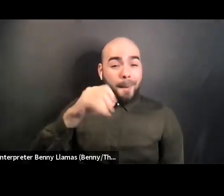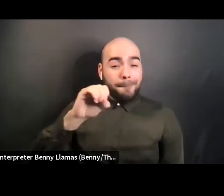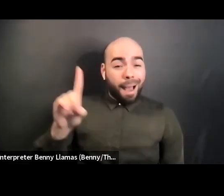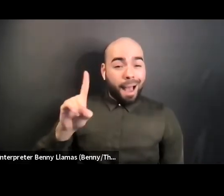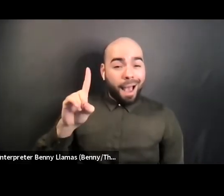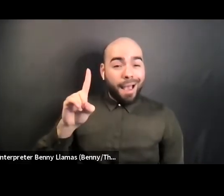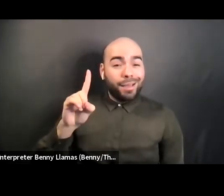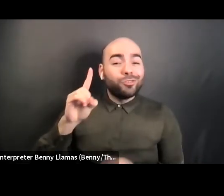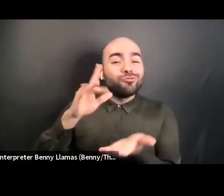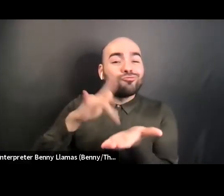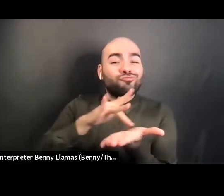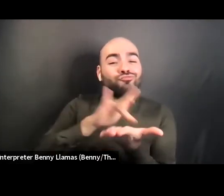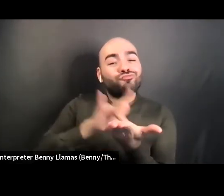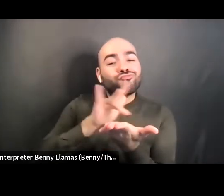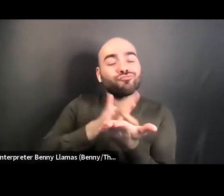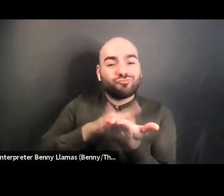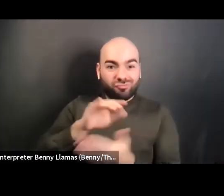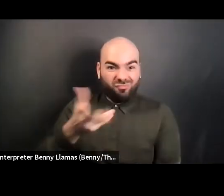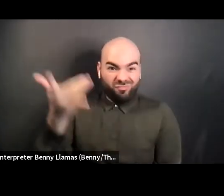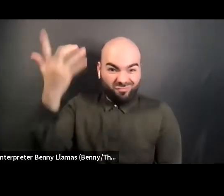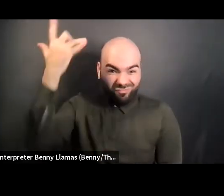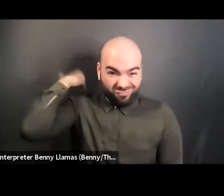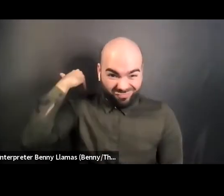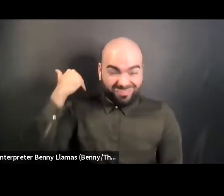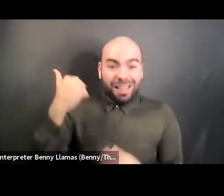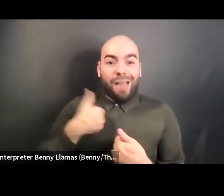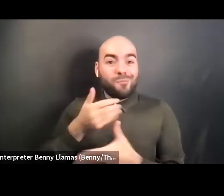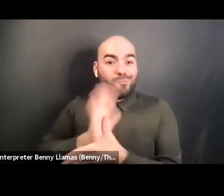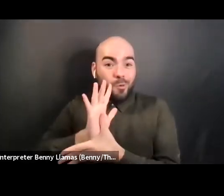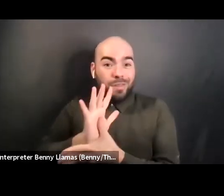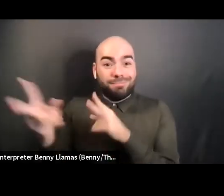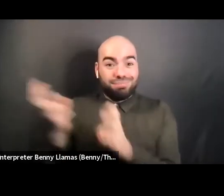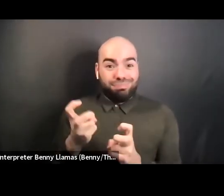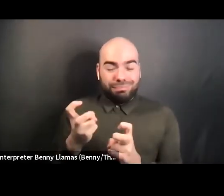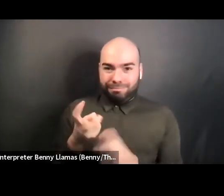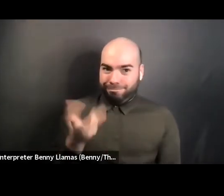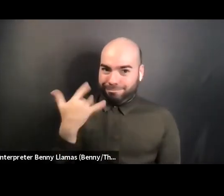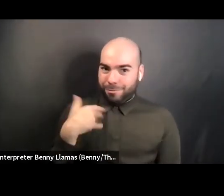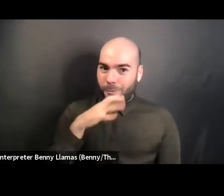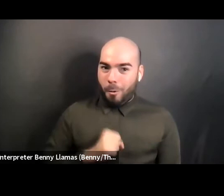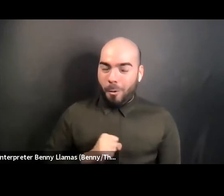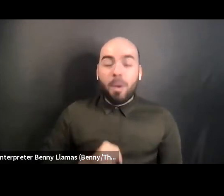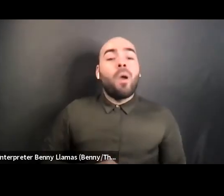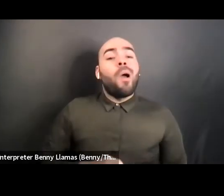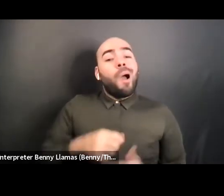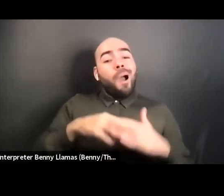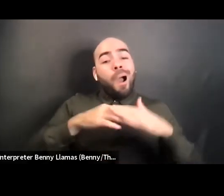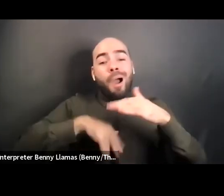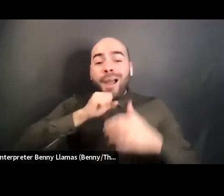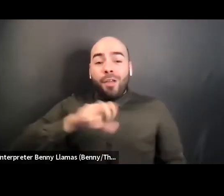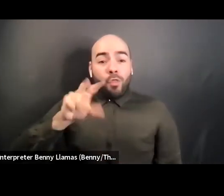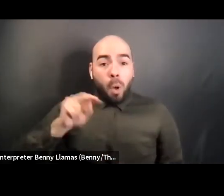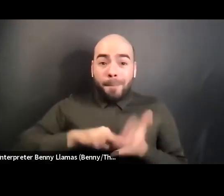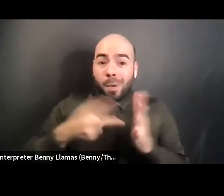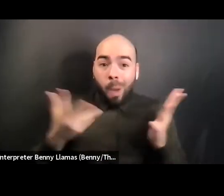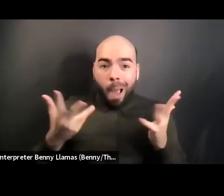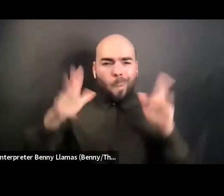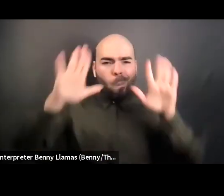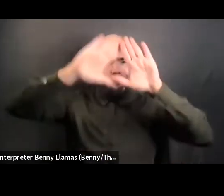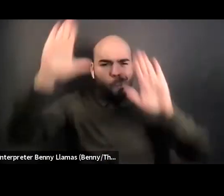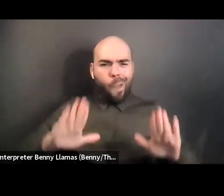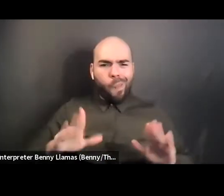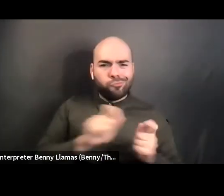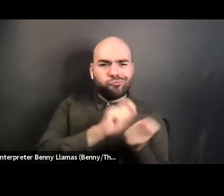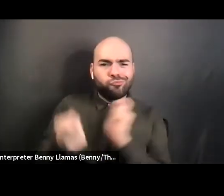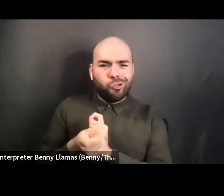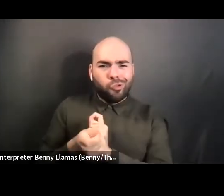introduced to V for Vendetta for the first time. 30 and under is defined by climate change. We've never known a world